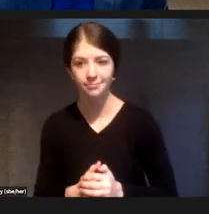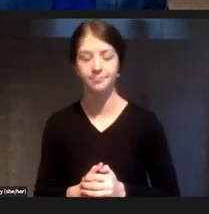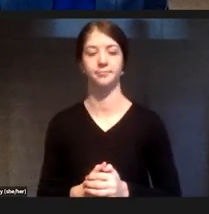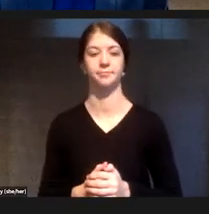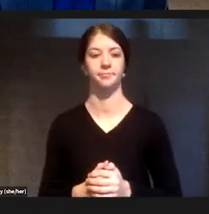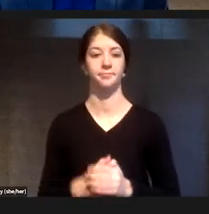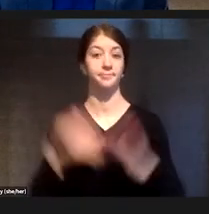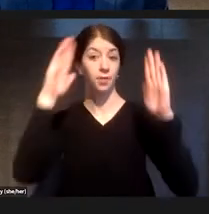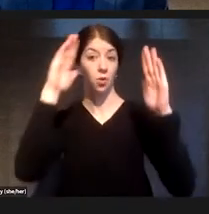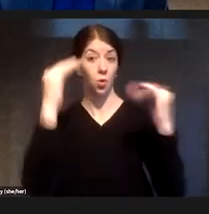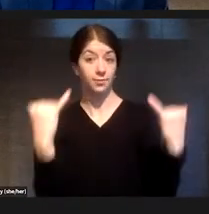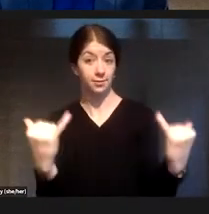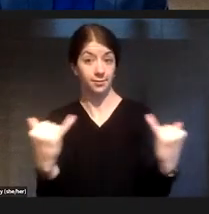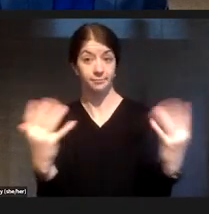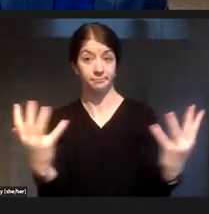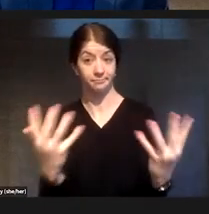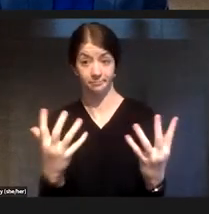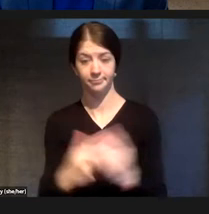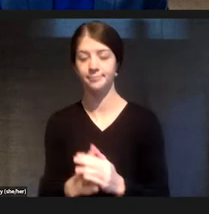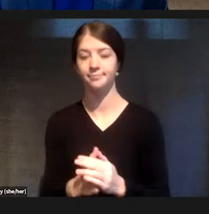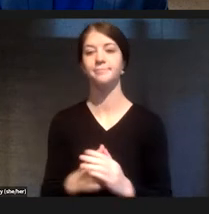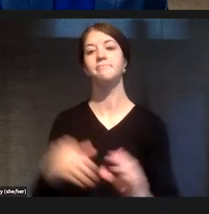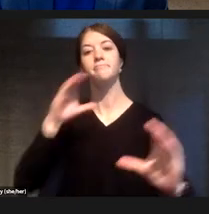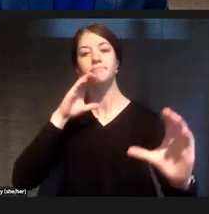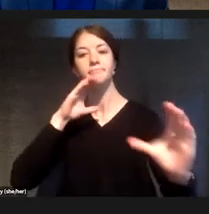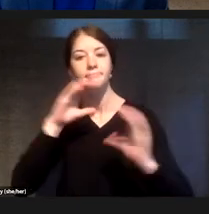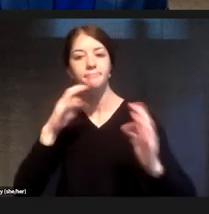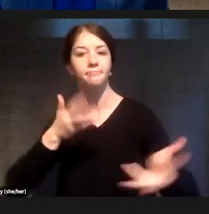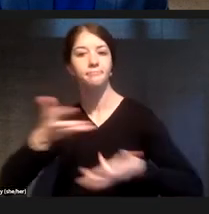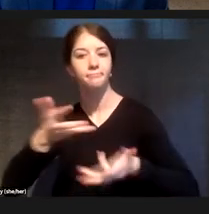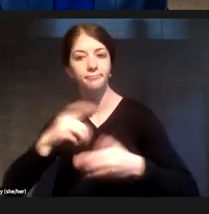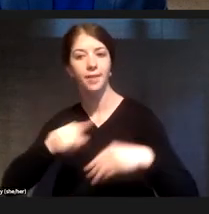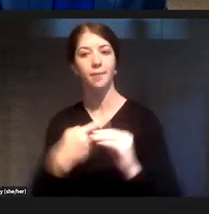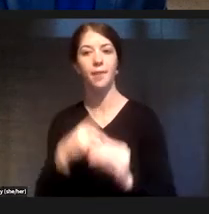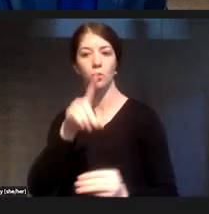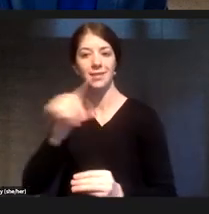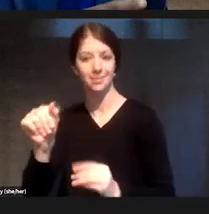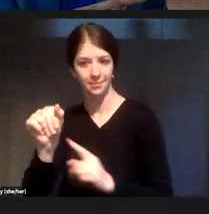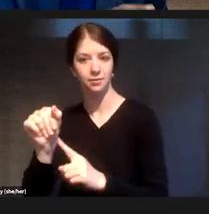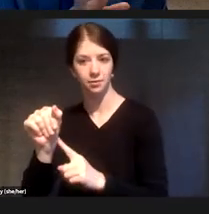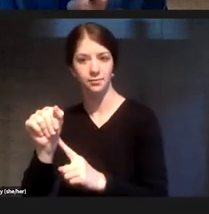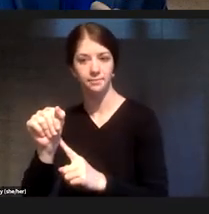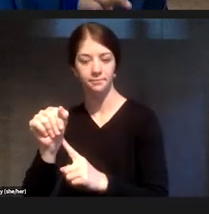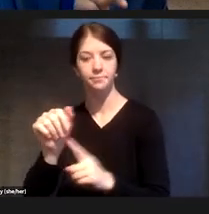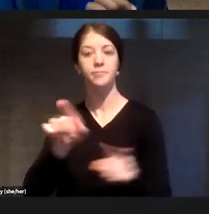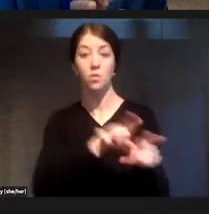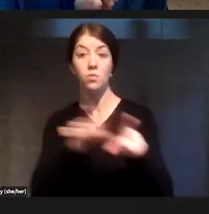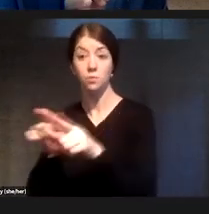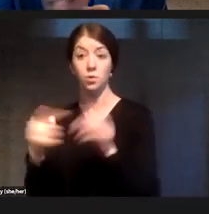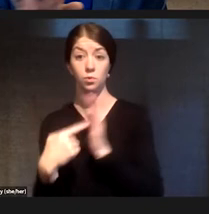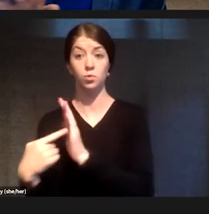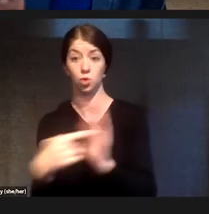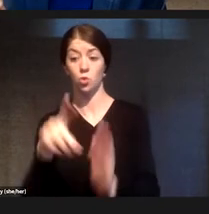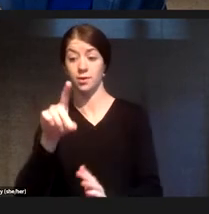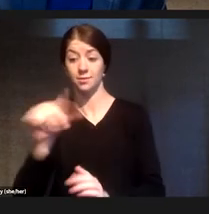the hope today is to have a conversation about disability, but to then show you how disability is a